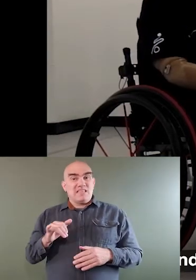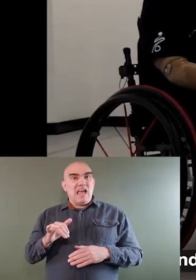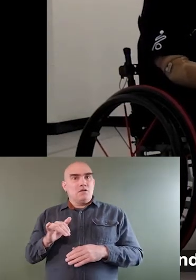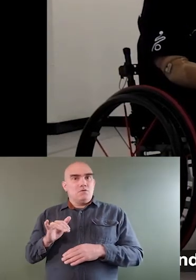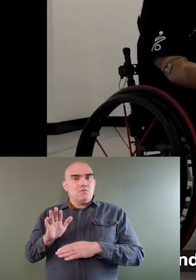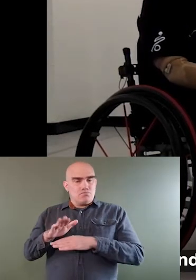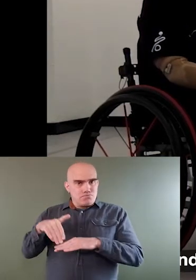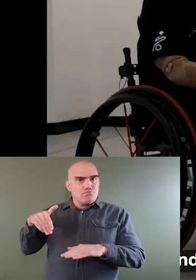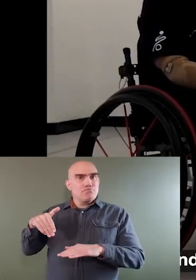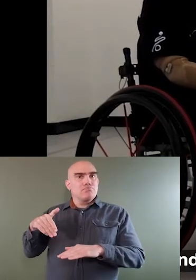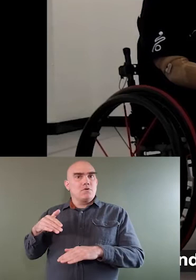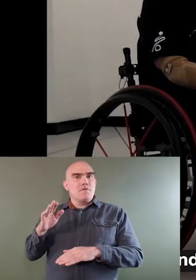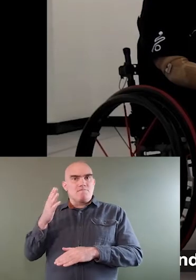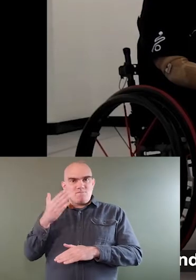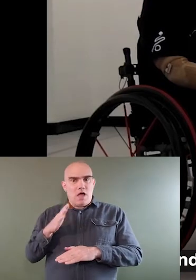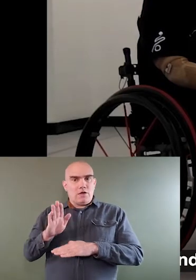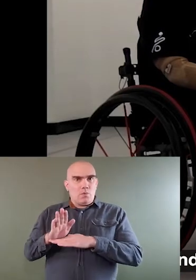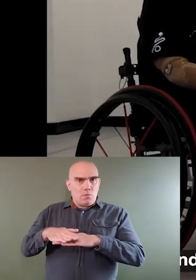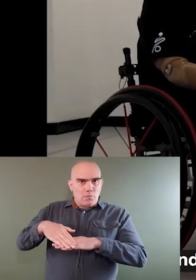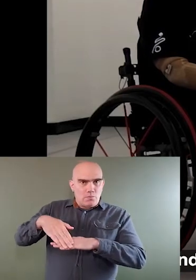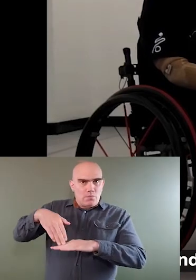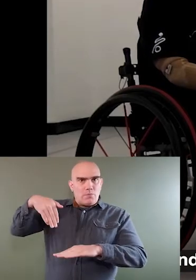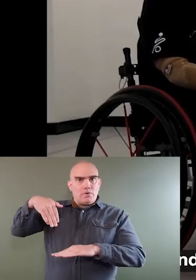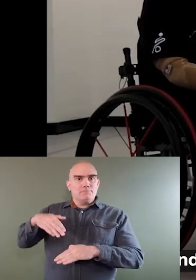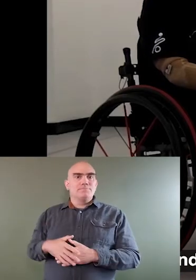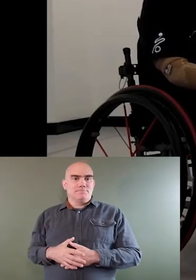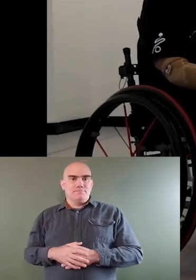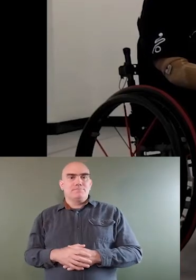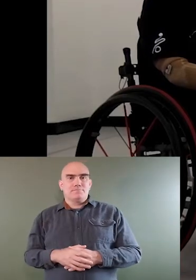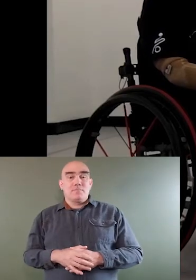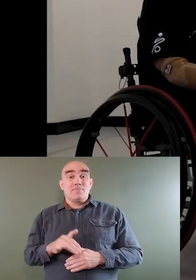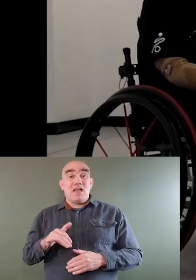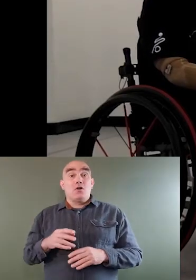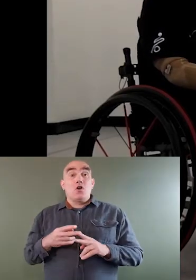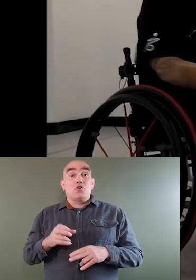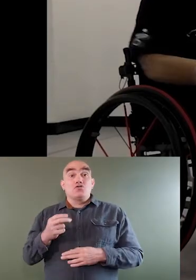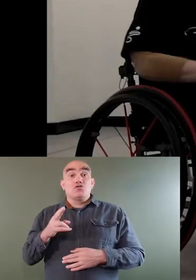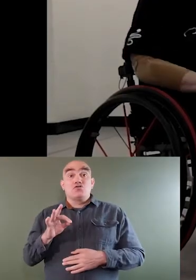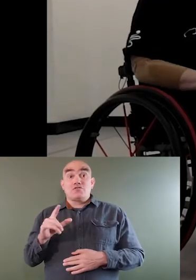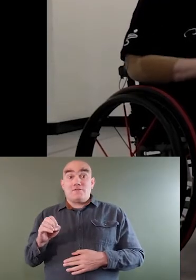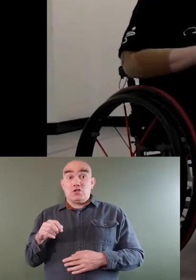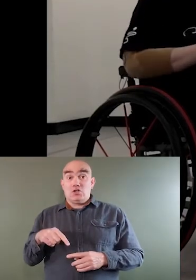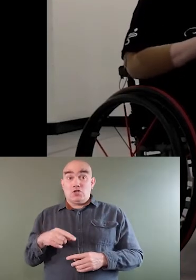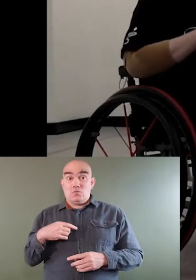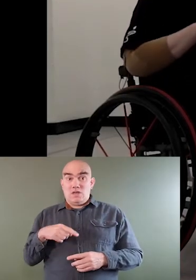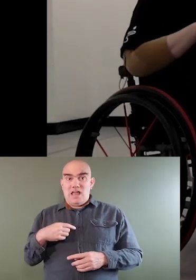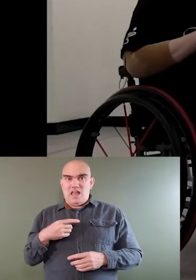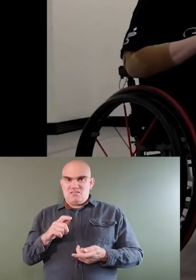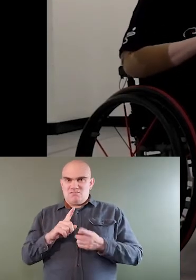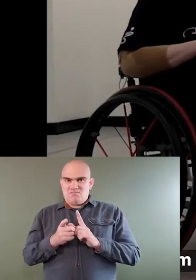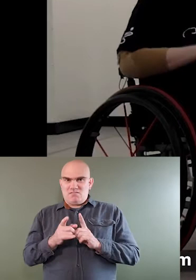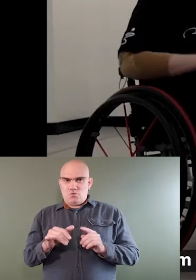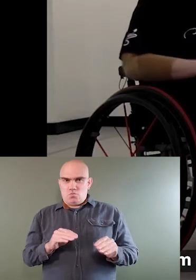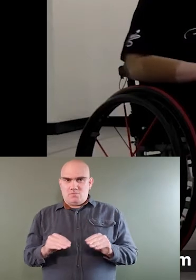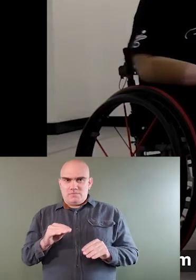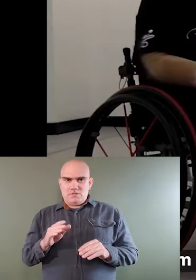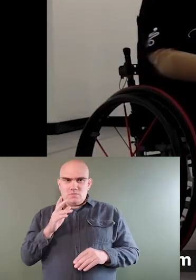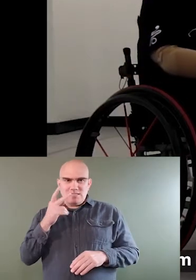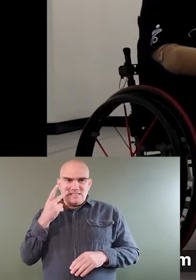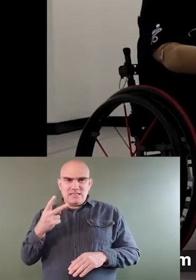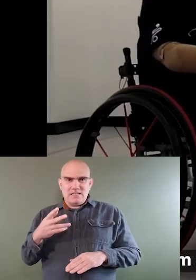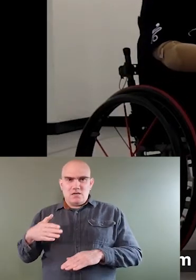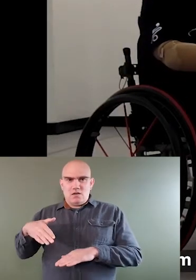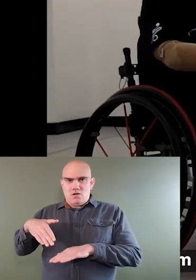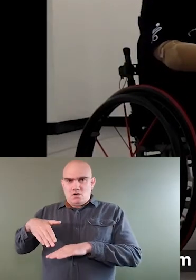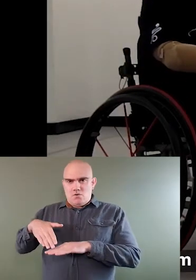Wonderful. Brushing forward and then back. This is a shuffle. When I translate this movement, I'm using my fingertips